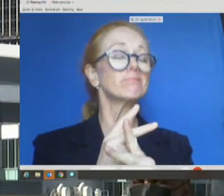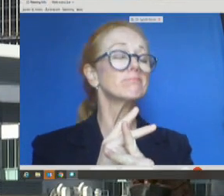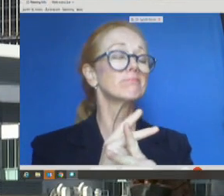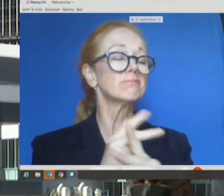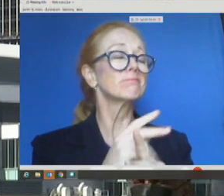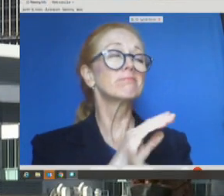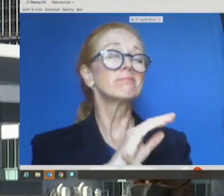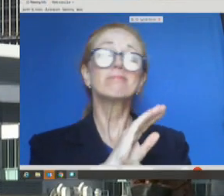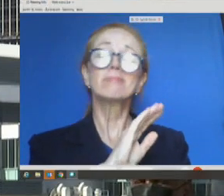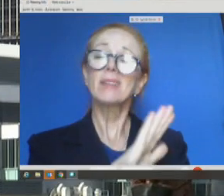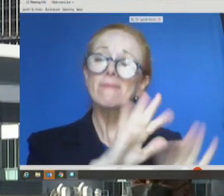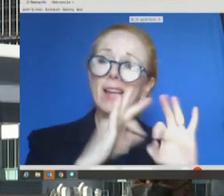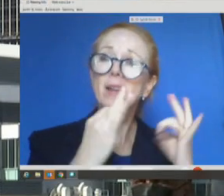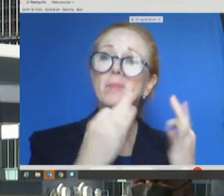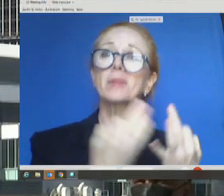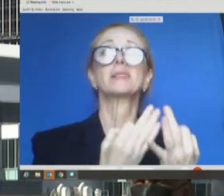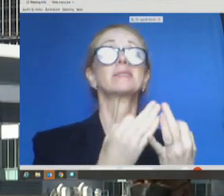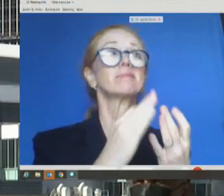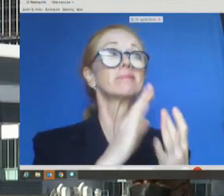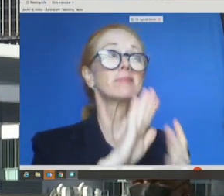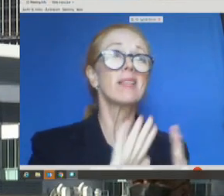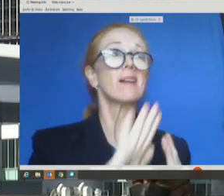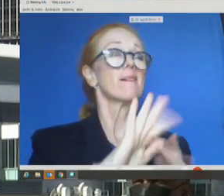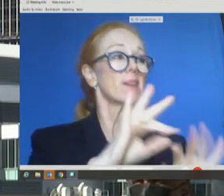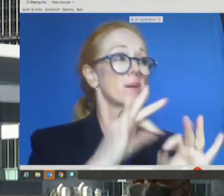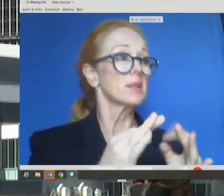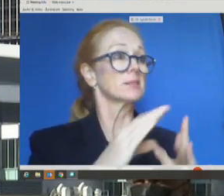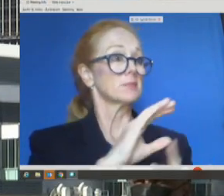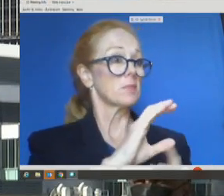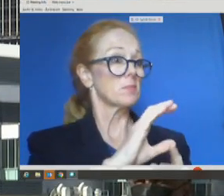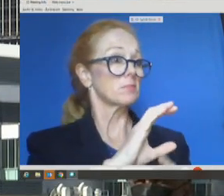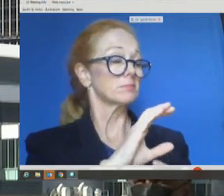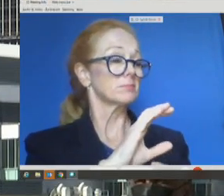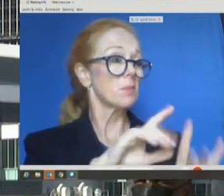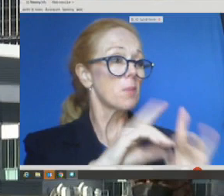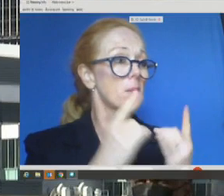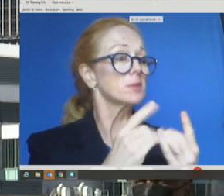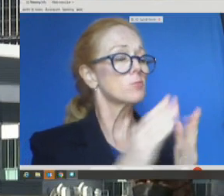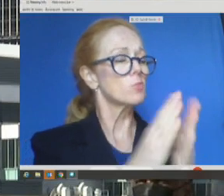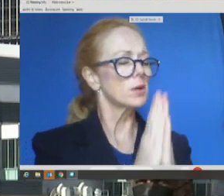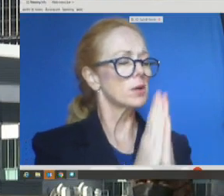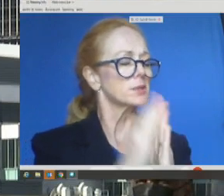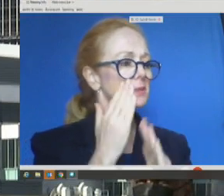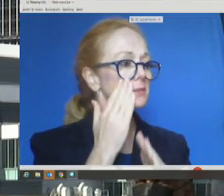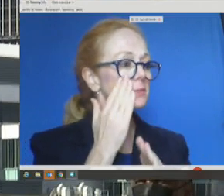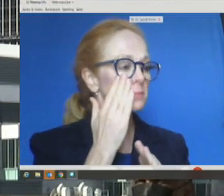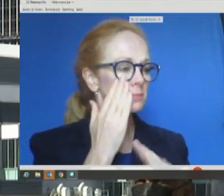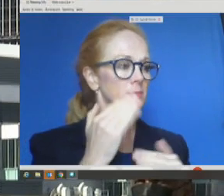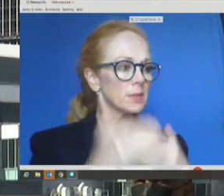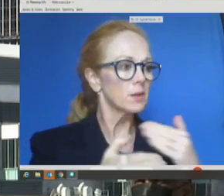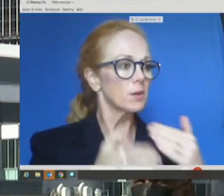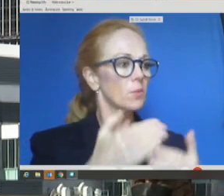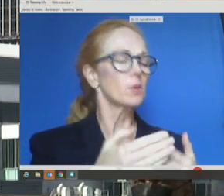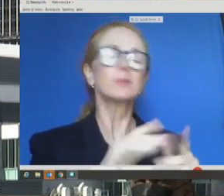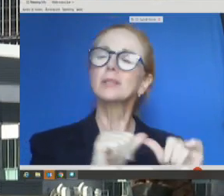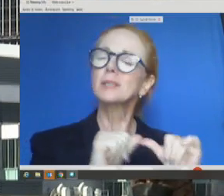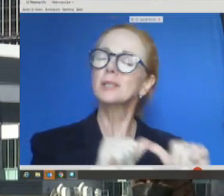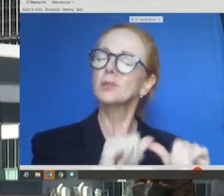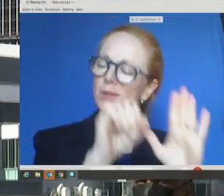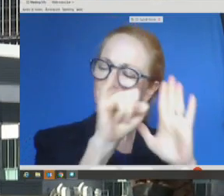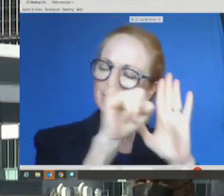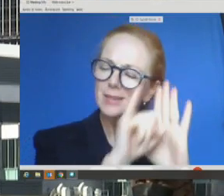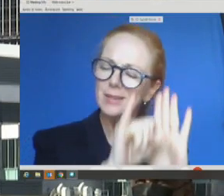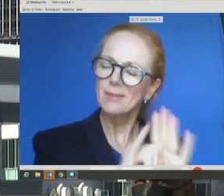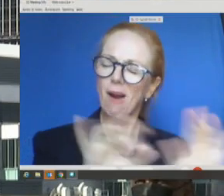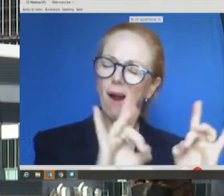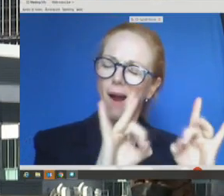and thoughts. You know, as a department, we'll continue to identify opportunities to learn from tragedies like this and